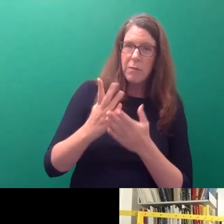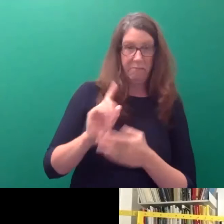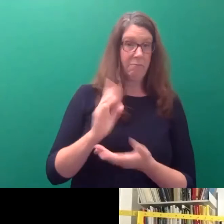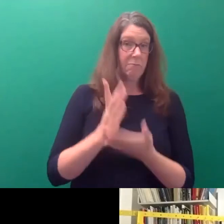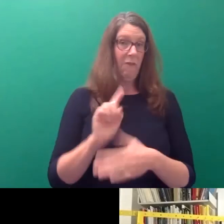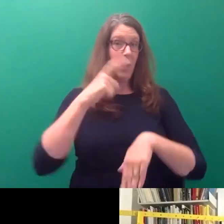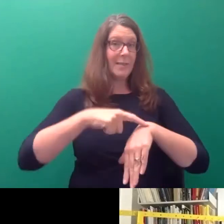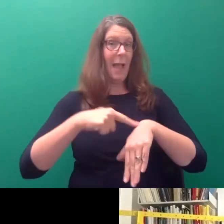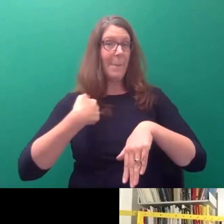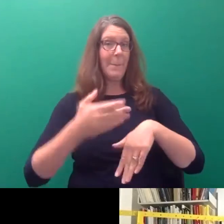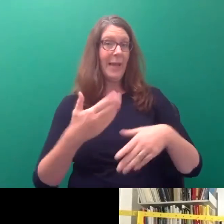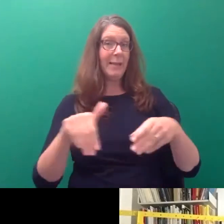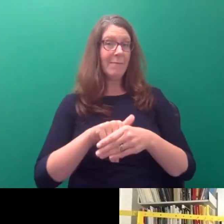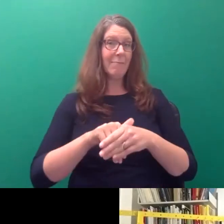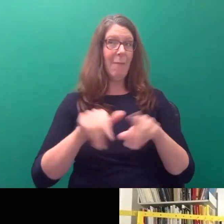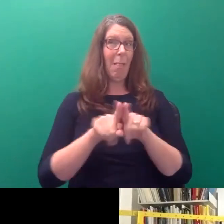But yes.